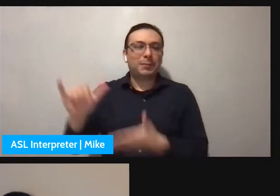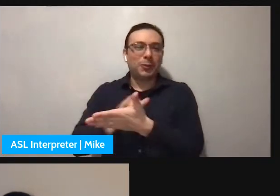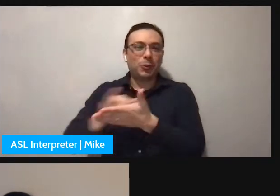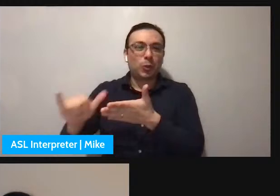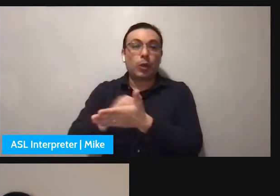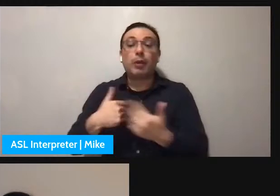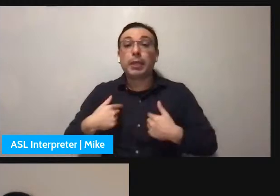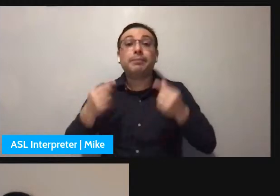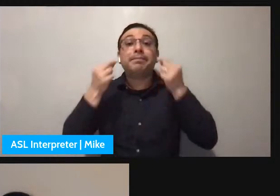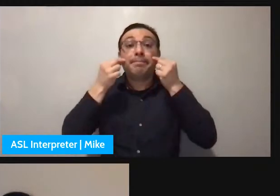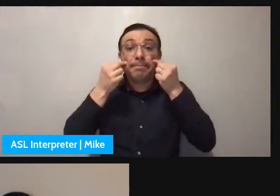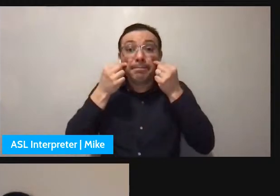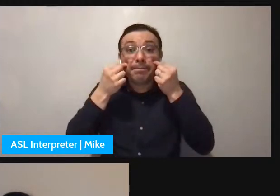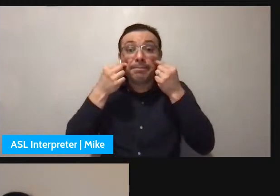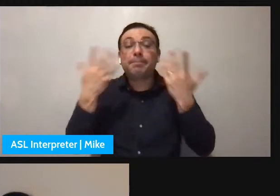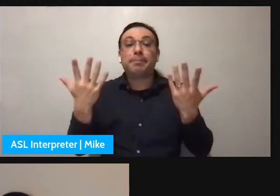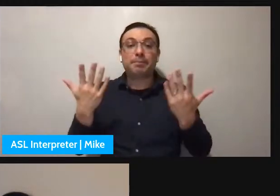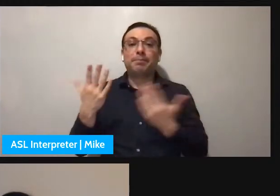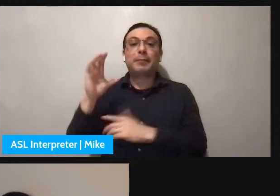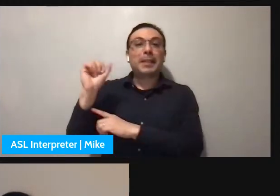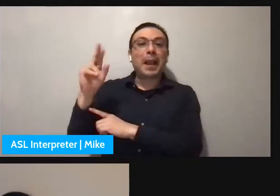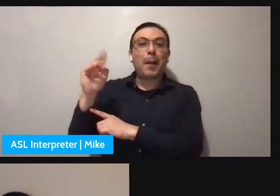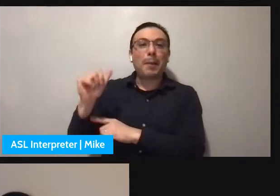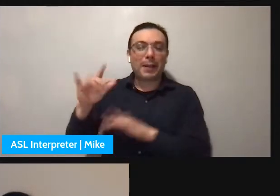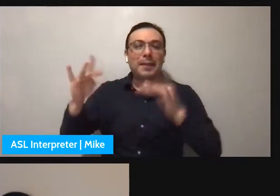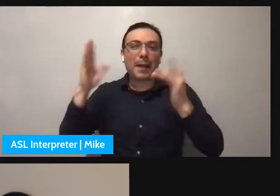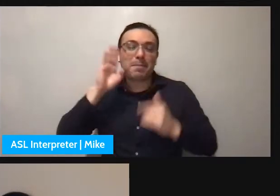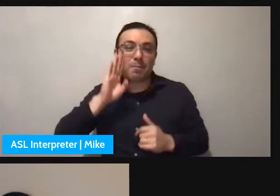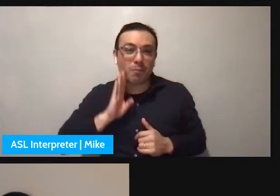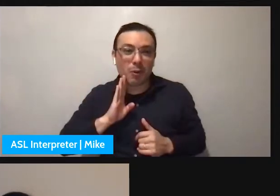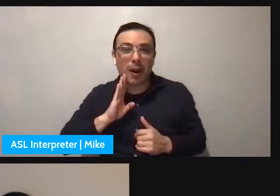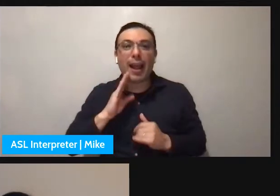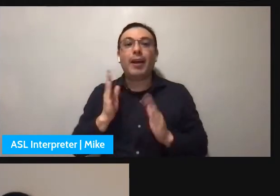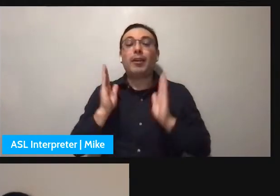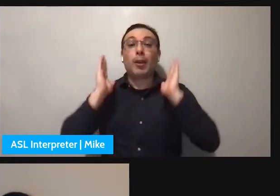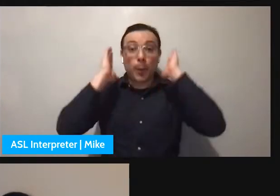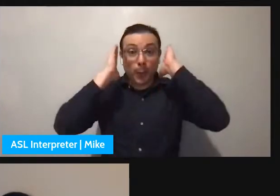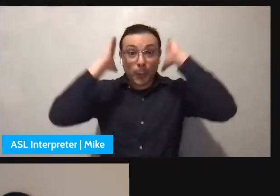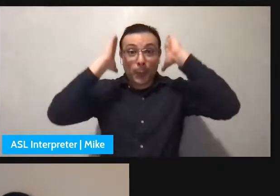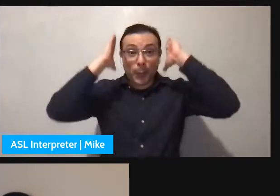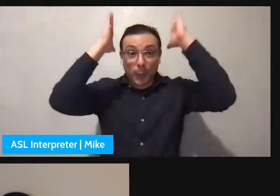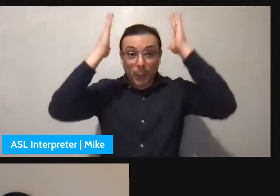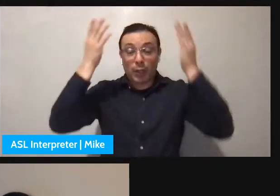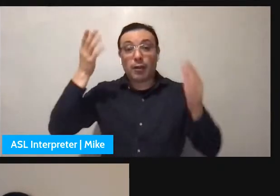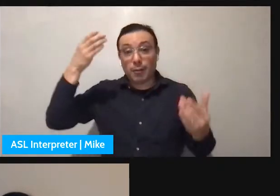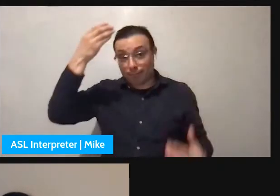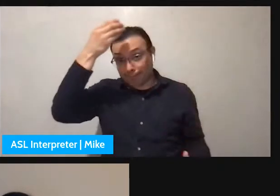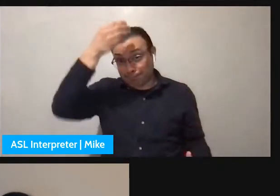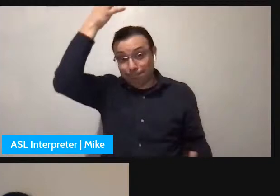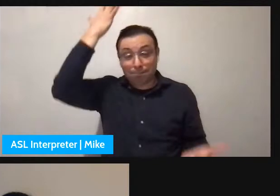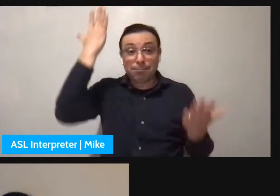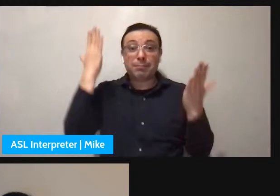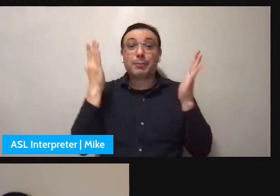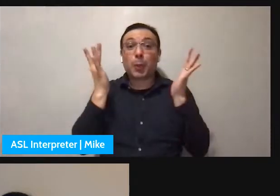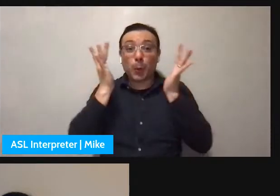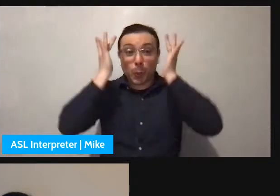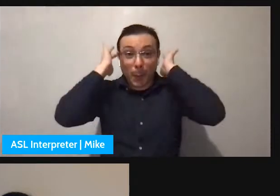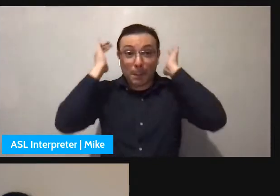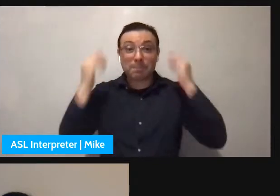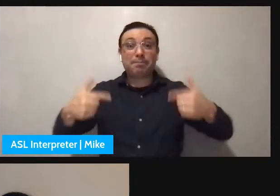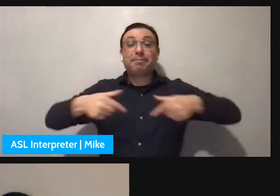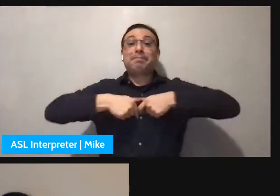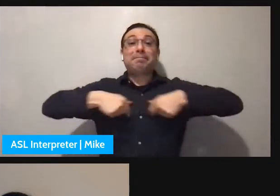male, high top fade, faded sides, beard. I have on a cream sweatshirt that says